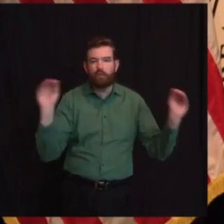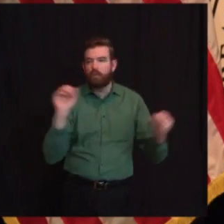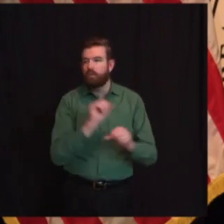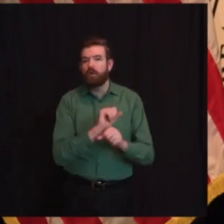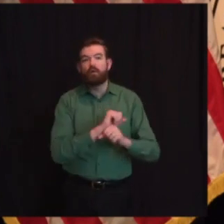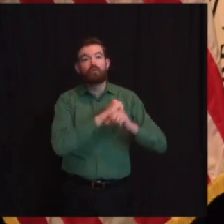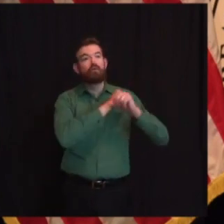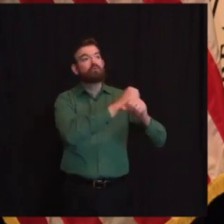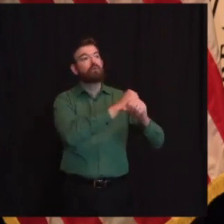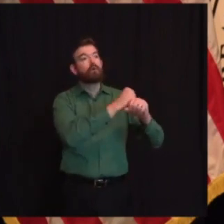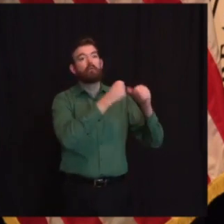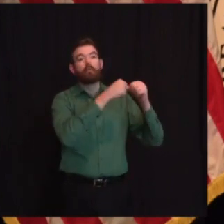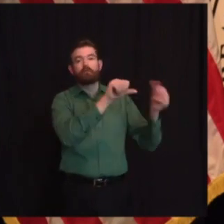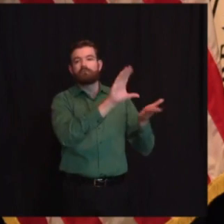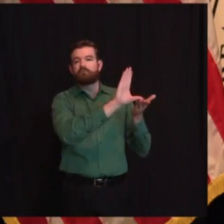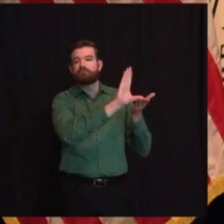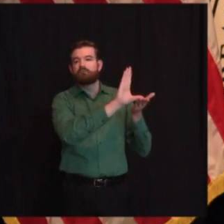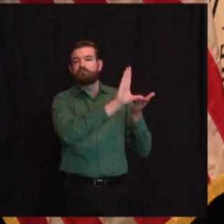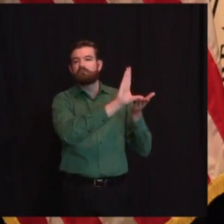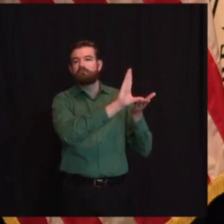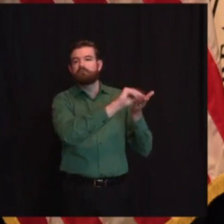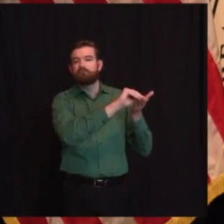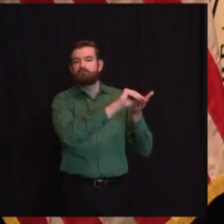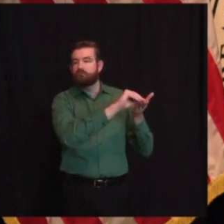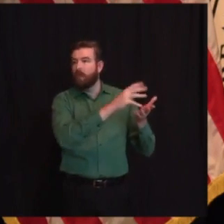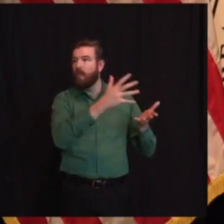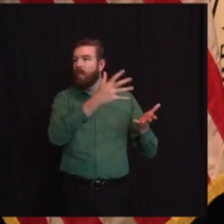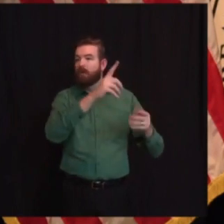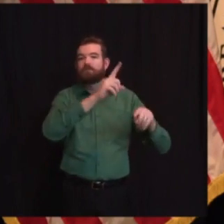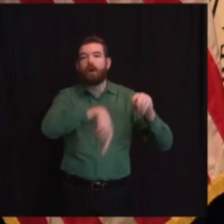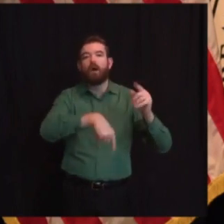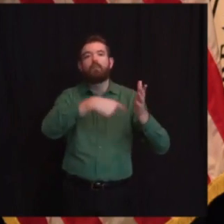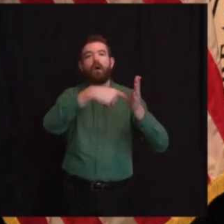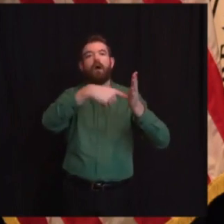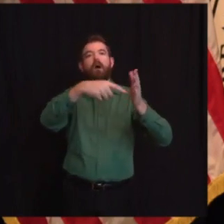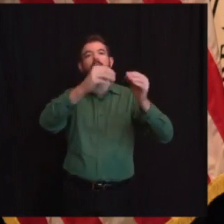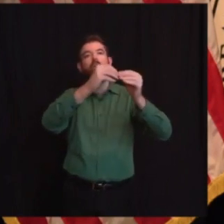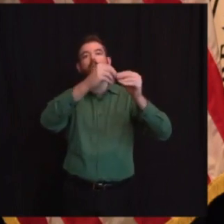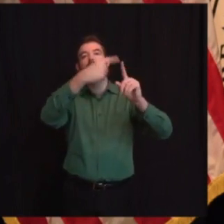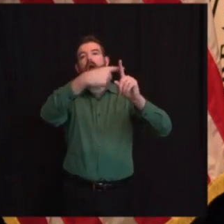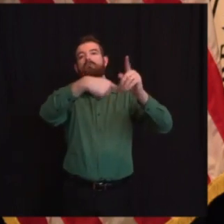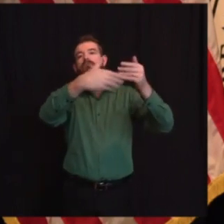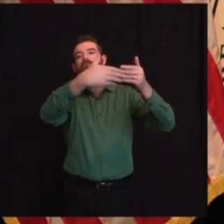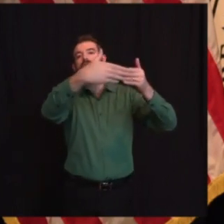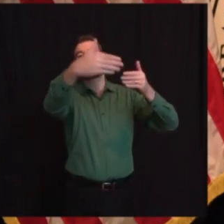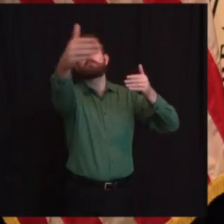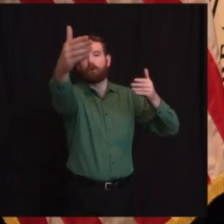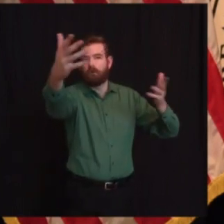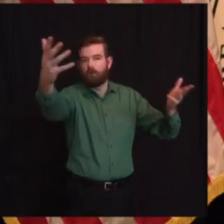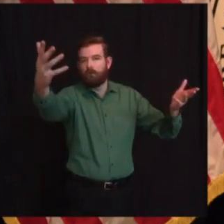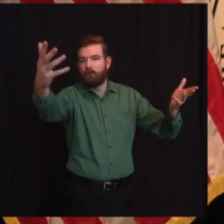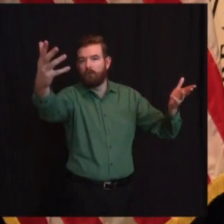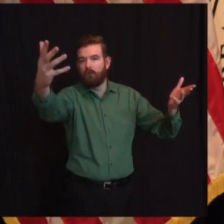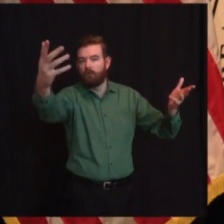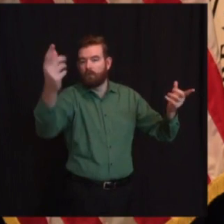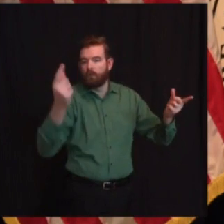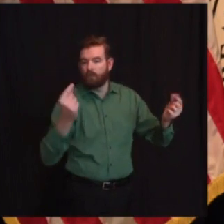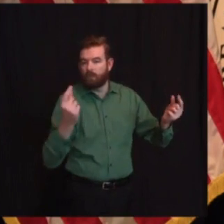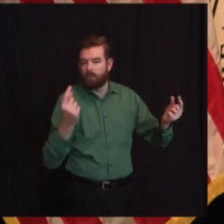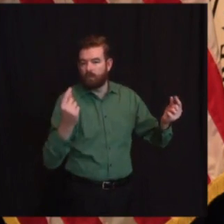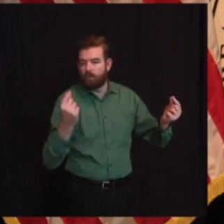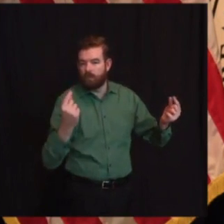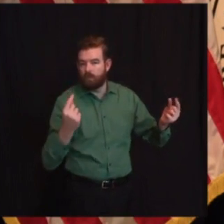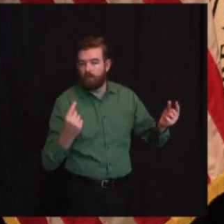the next month and so on and so forth with the as this continues? And then did want to follow up on